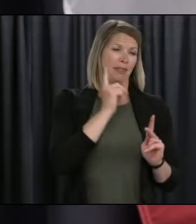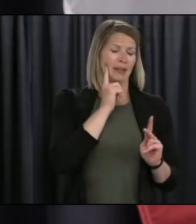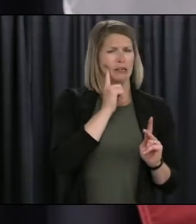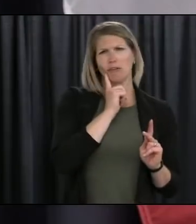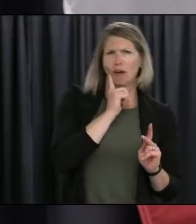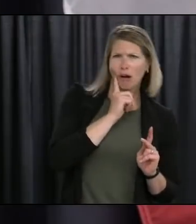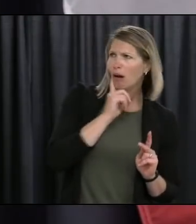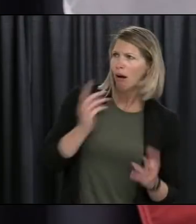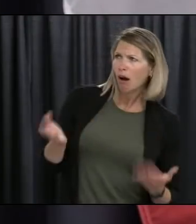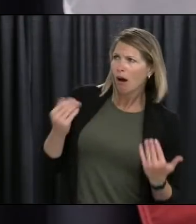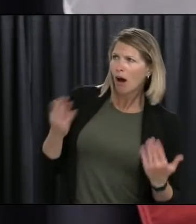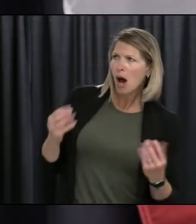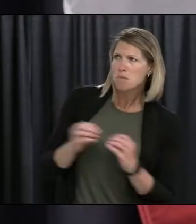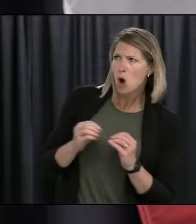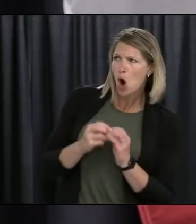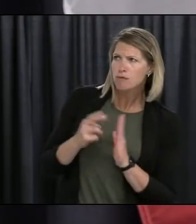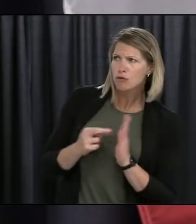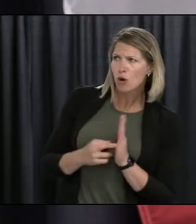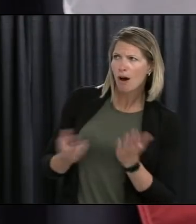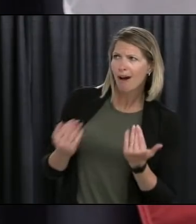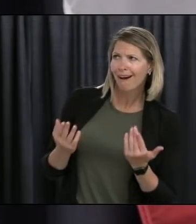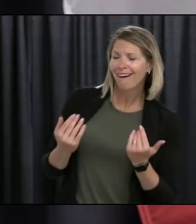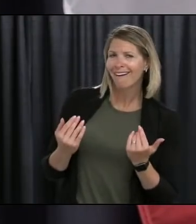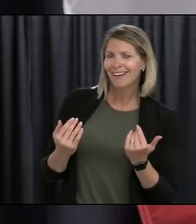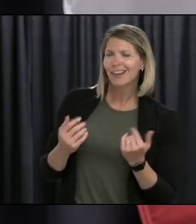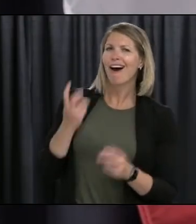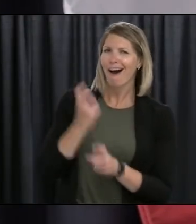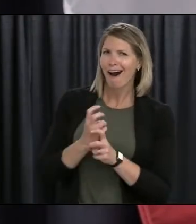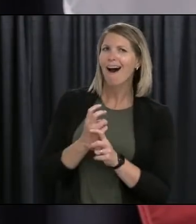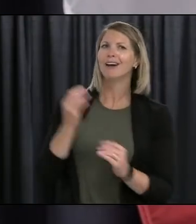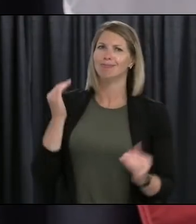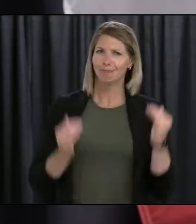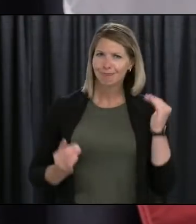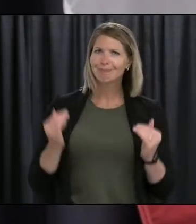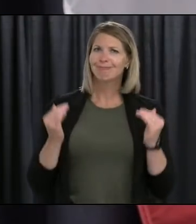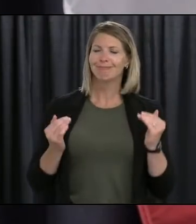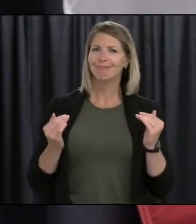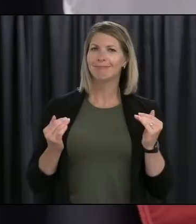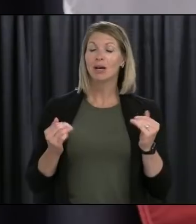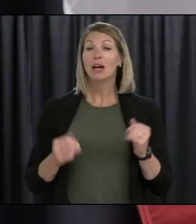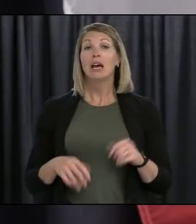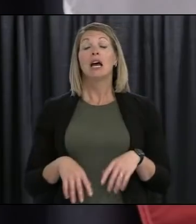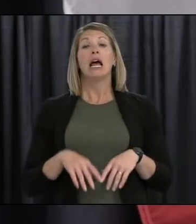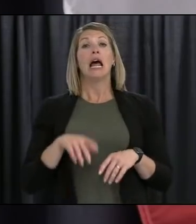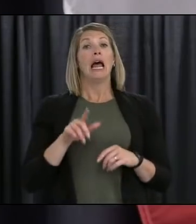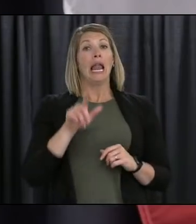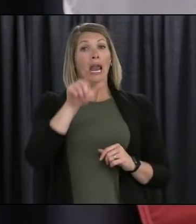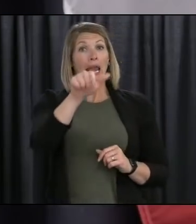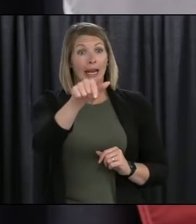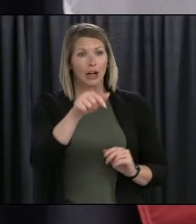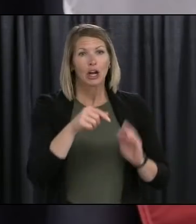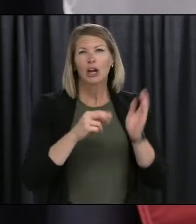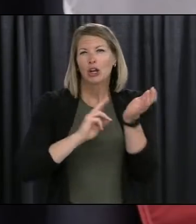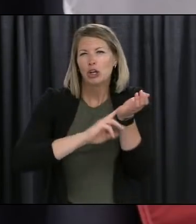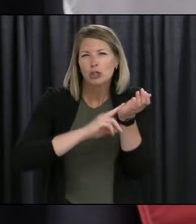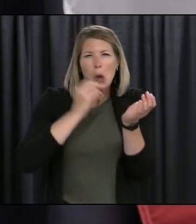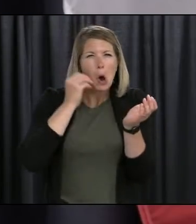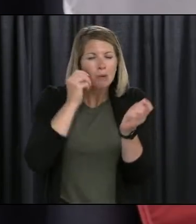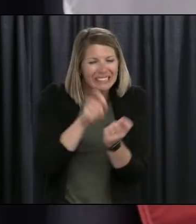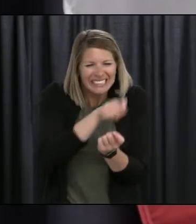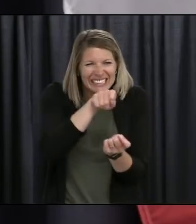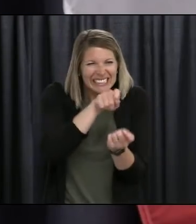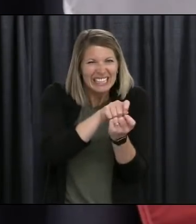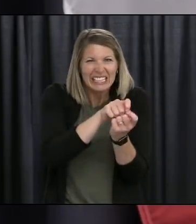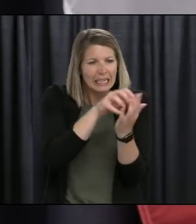this strikes a balance. The details will be facility specific in terms of long-term care, and I